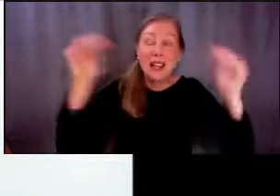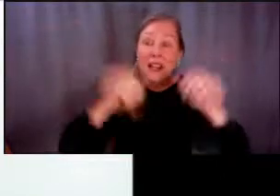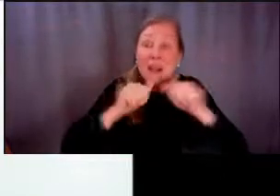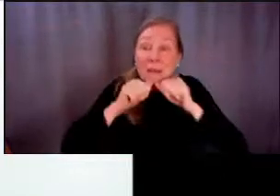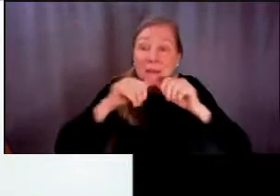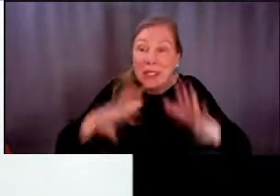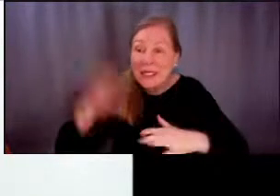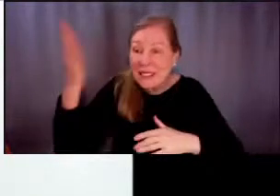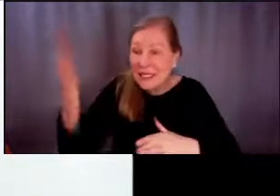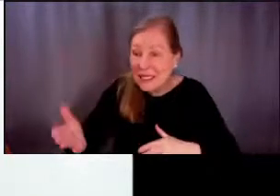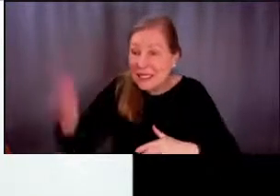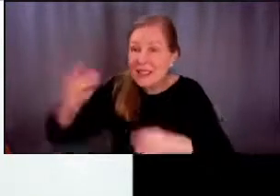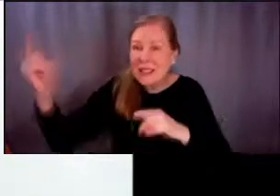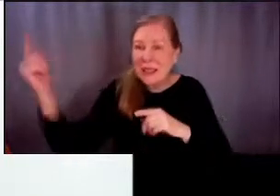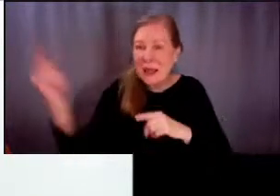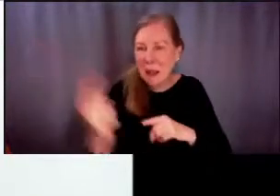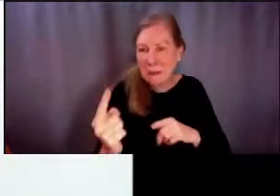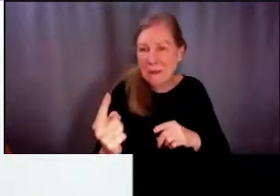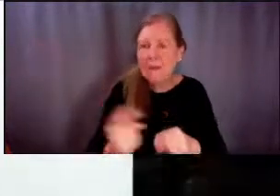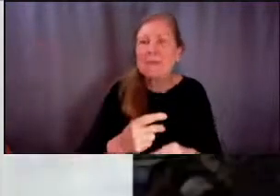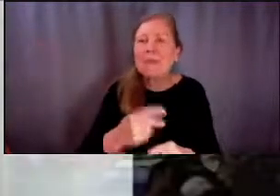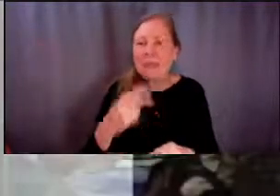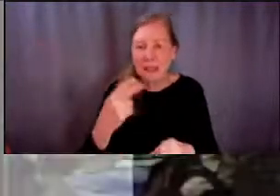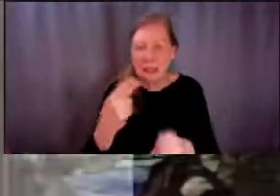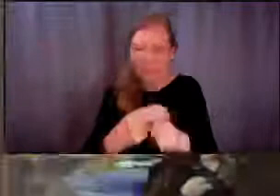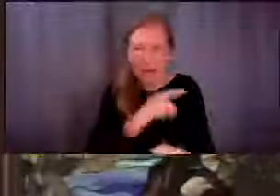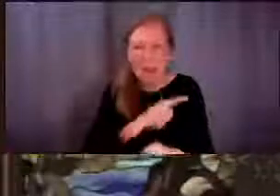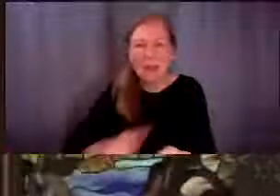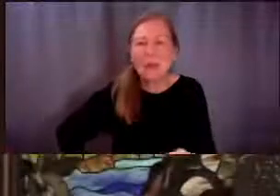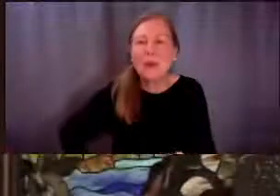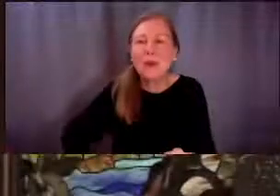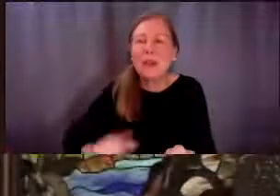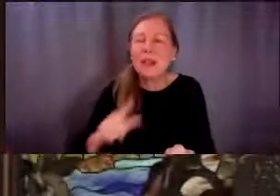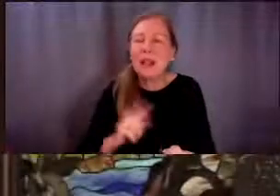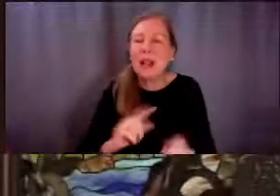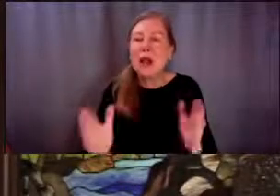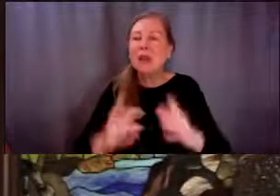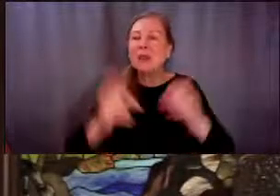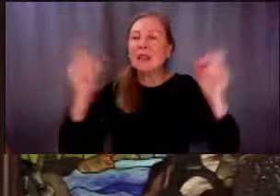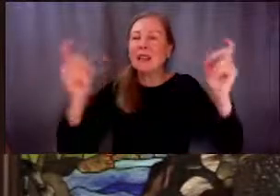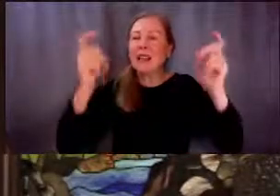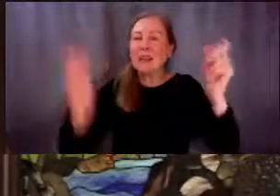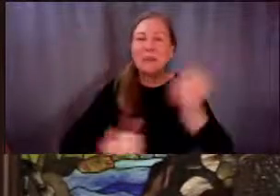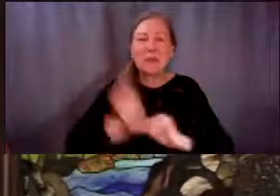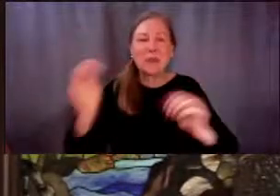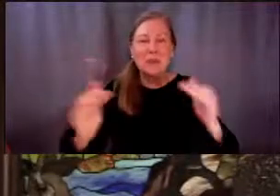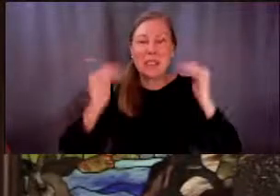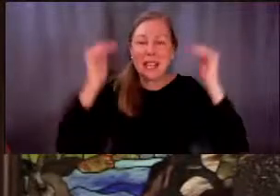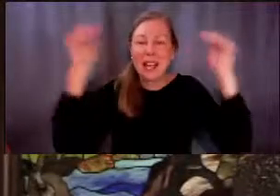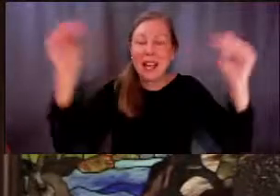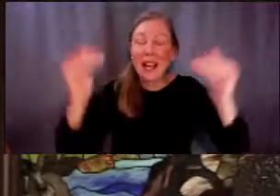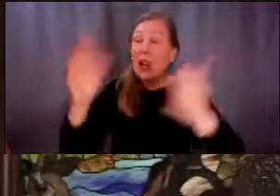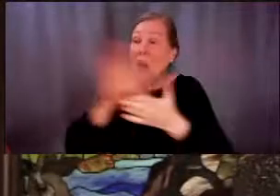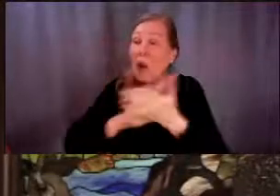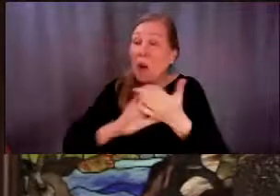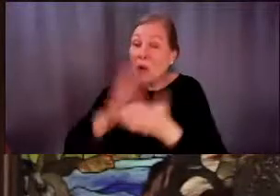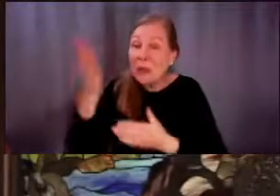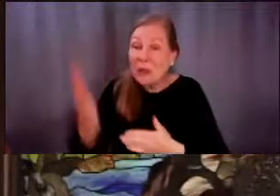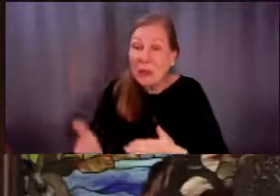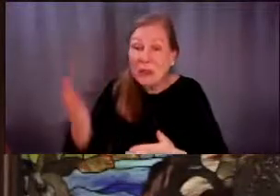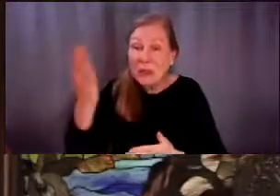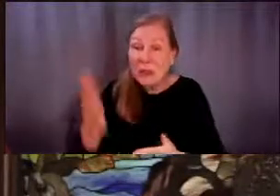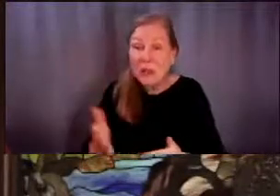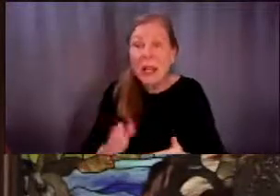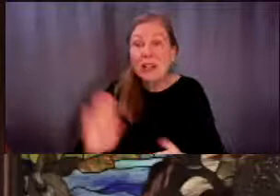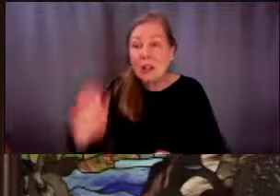Lord. Hosanna in the highest. Holy are you, and blessed is your Son, Jesus Christ.